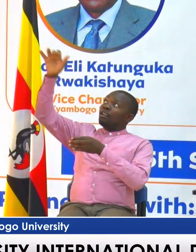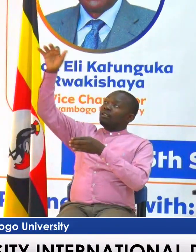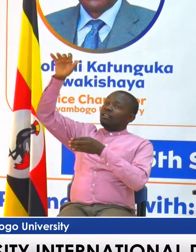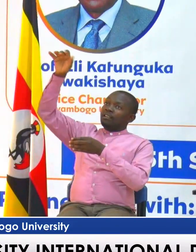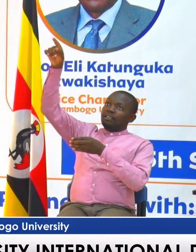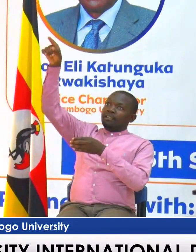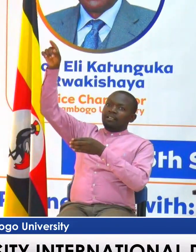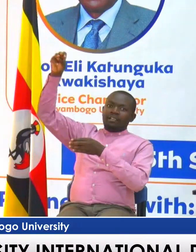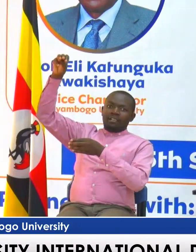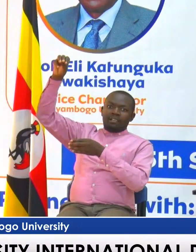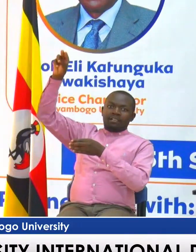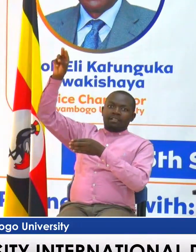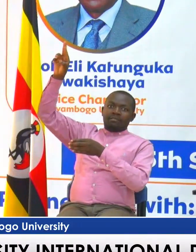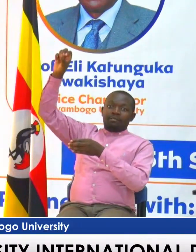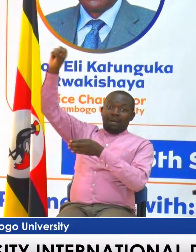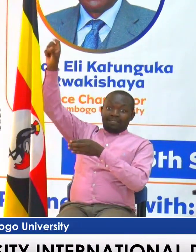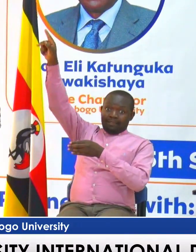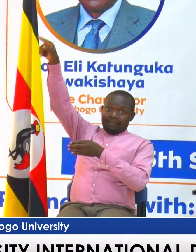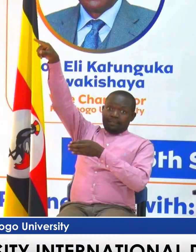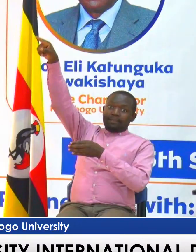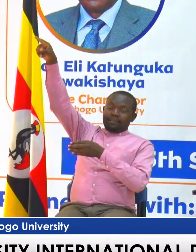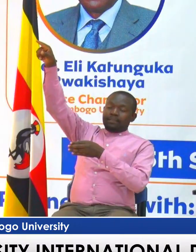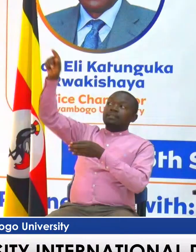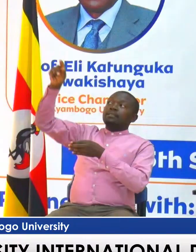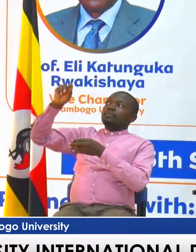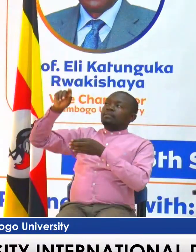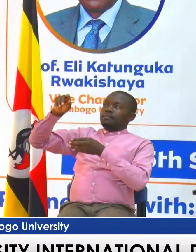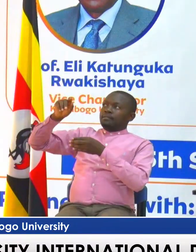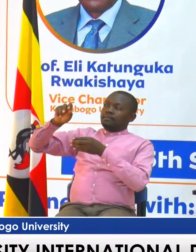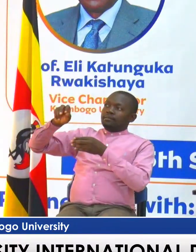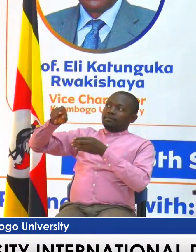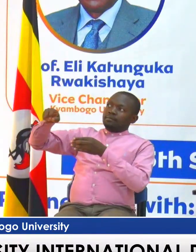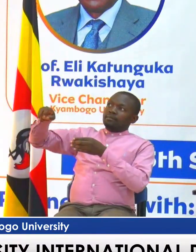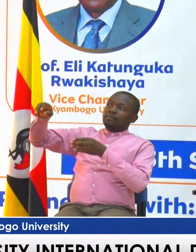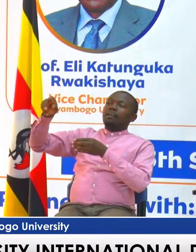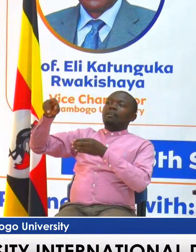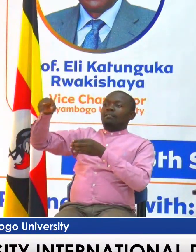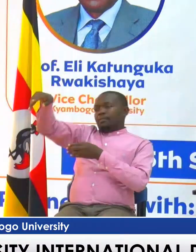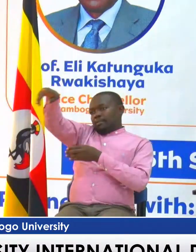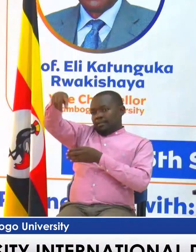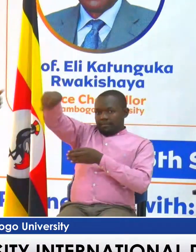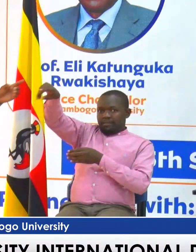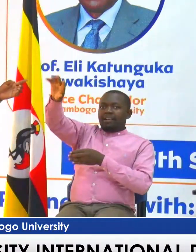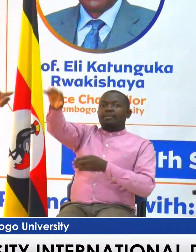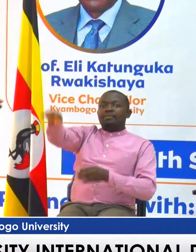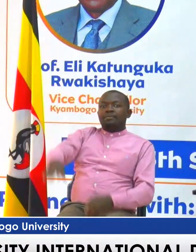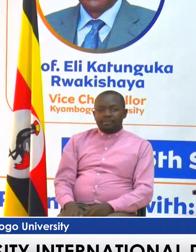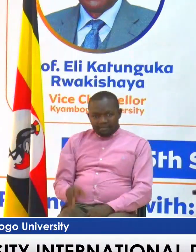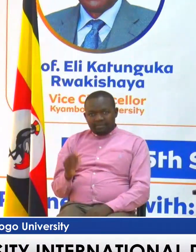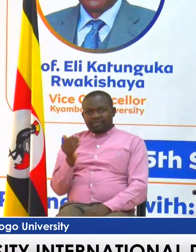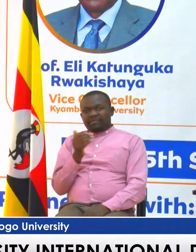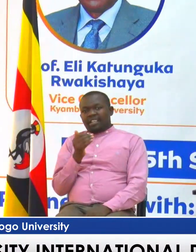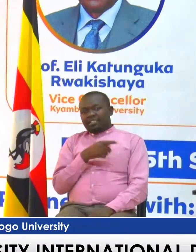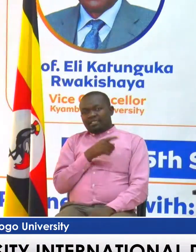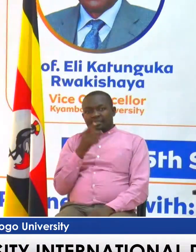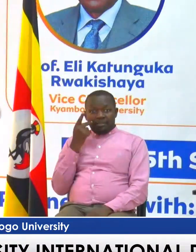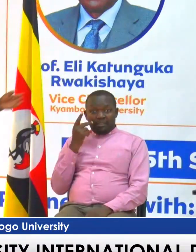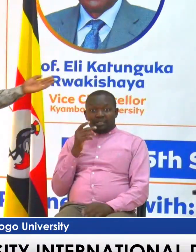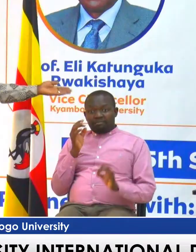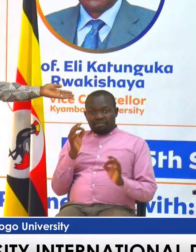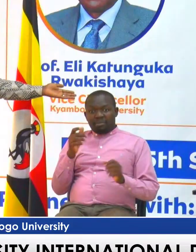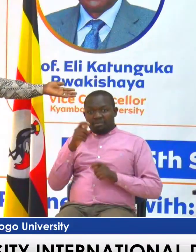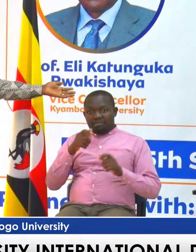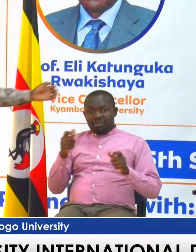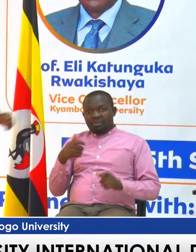Those of you who don't know Mulongoti is a must. Uh-huh. Then it's around there, or you can ask any of these beautiful people